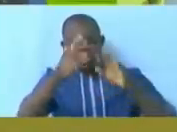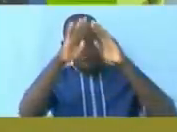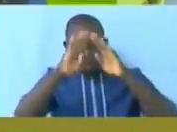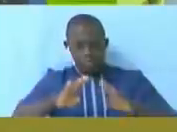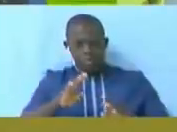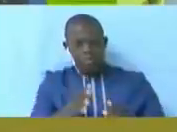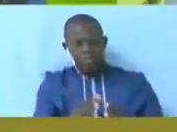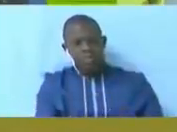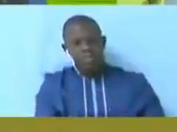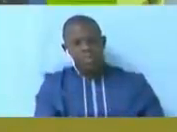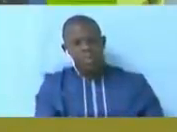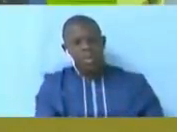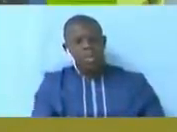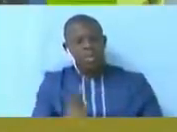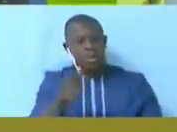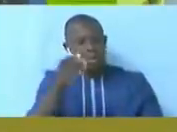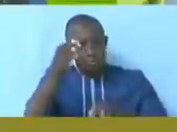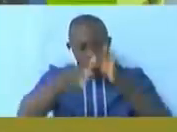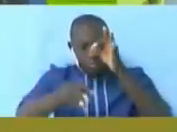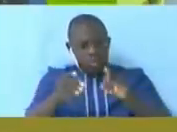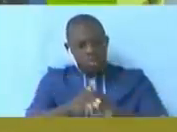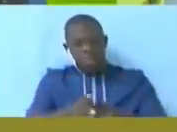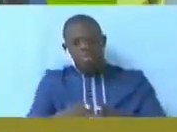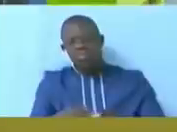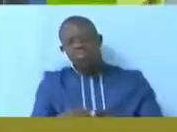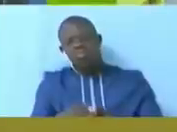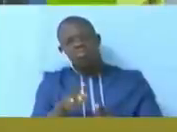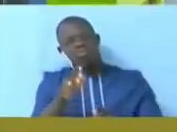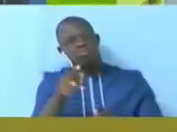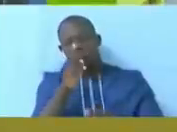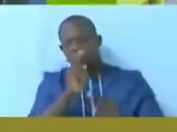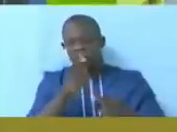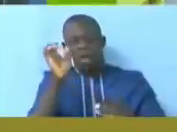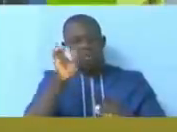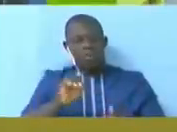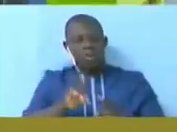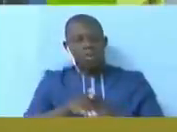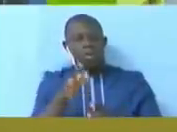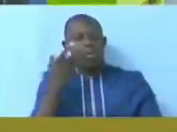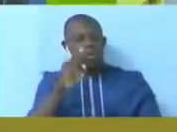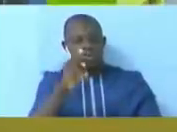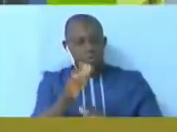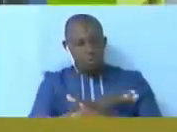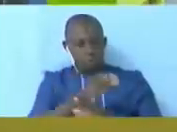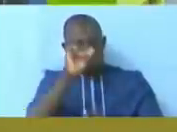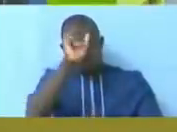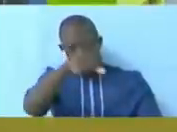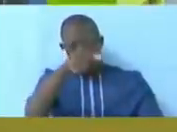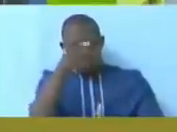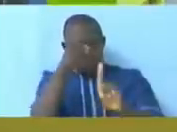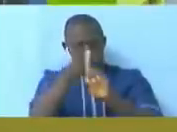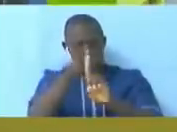but the case was dragging. But when you publish that, your dangerous letter.